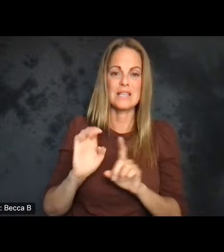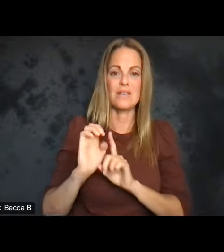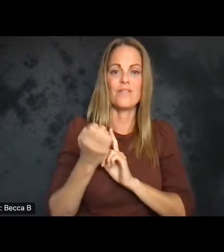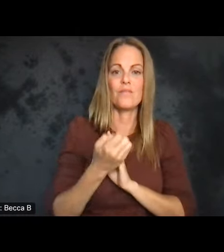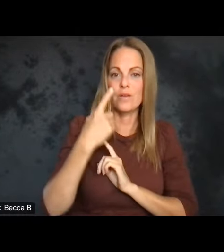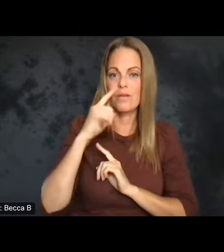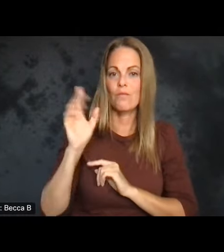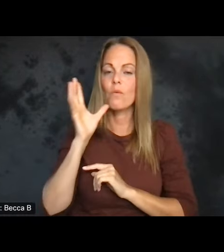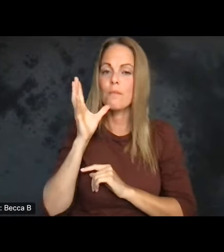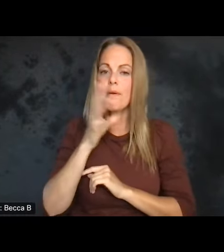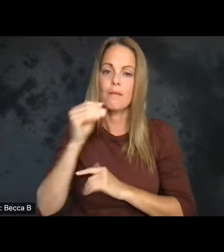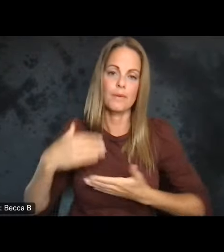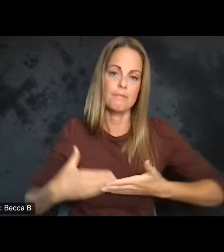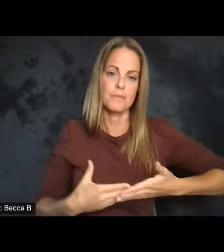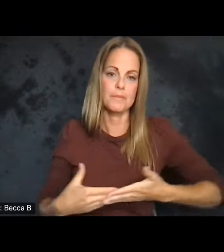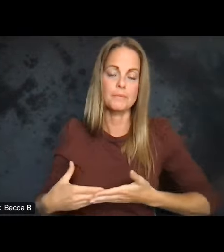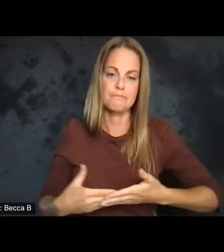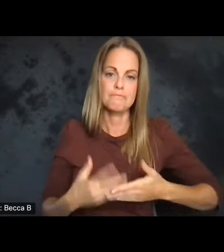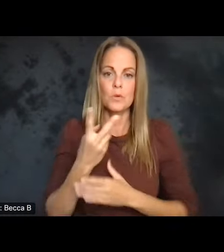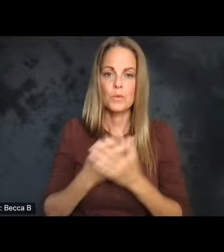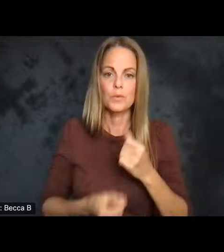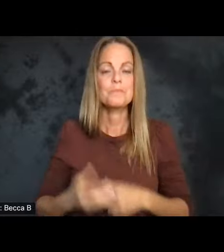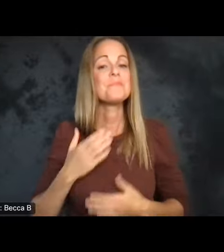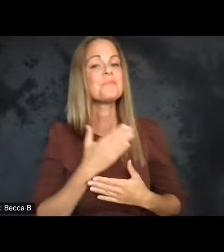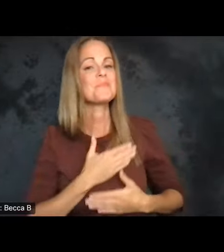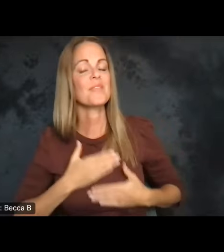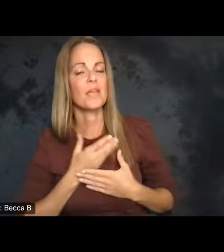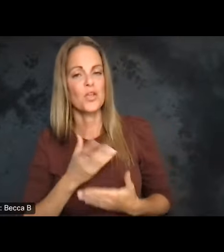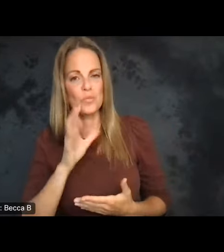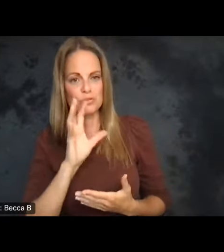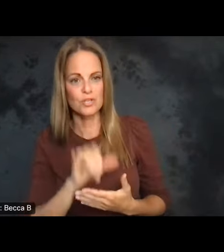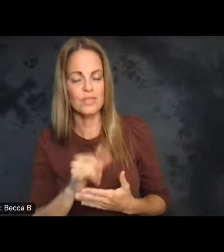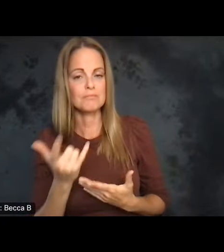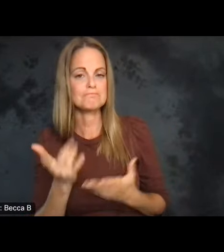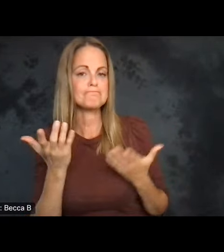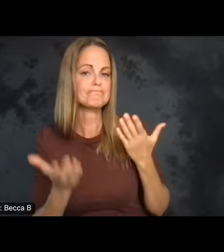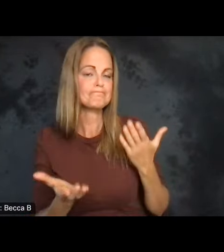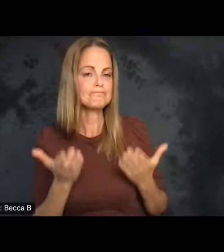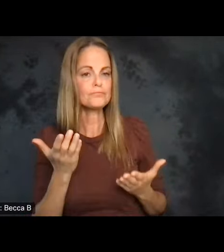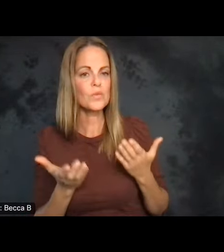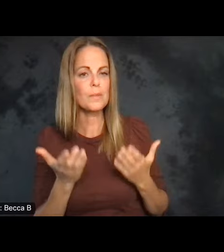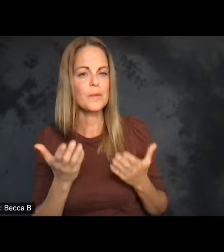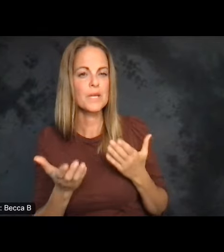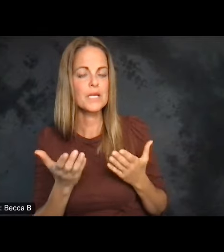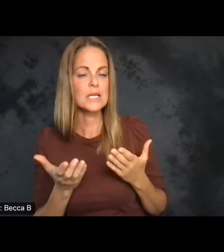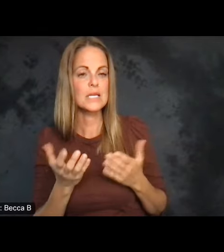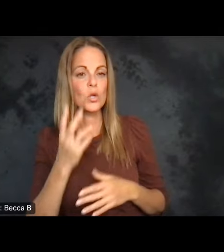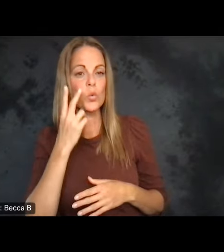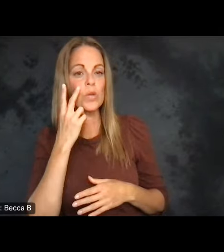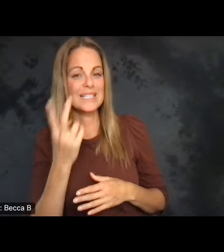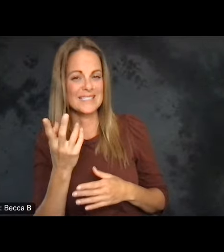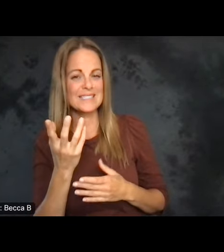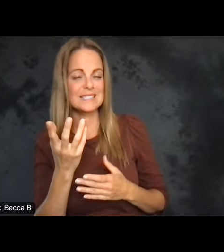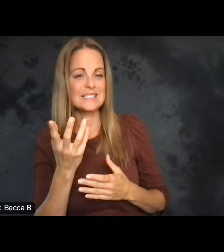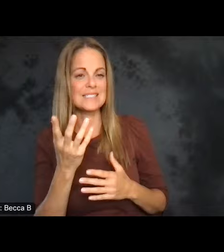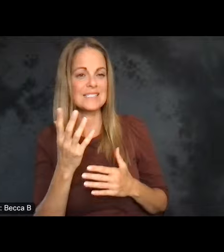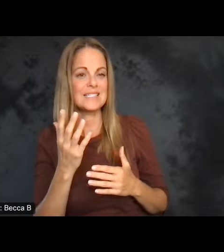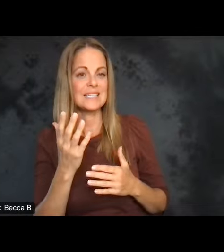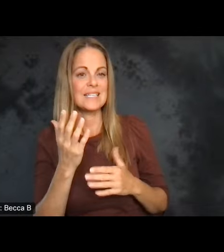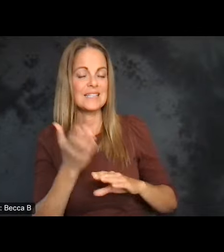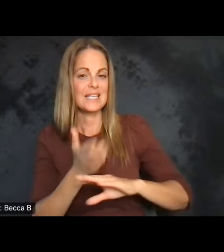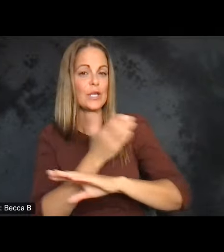so. I appreciate that, and perhaps we could see it included in the improvement plan